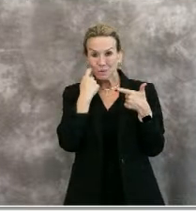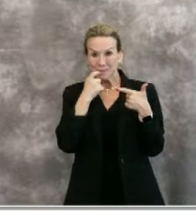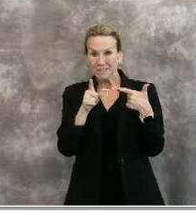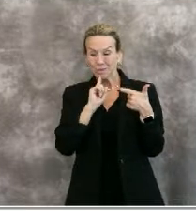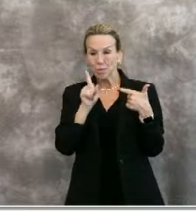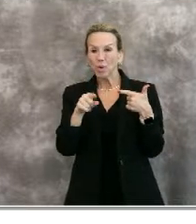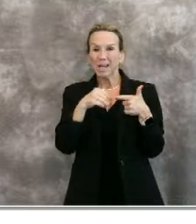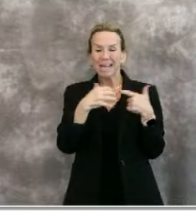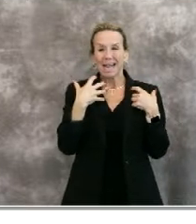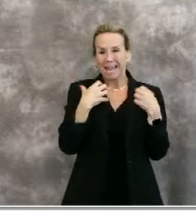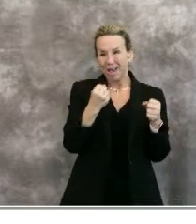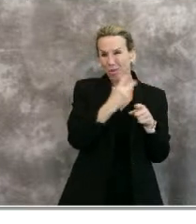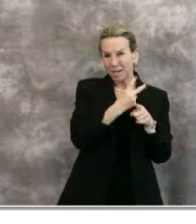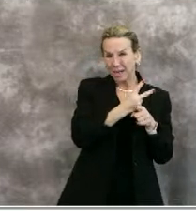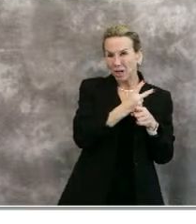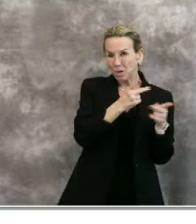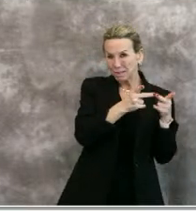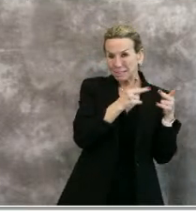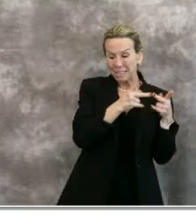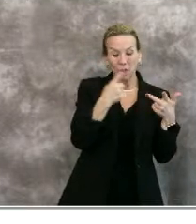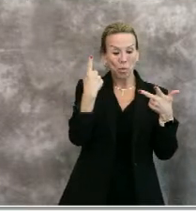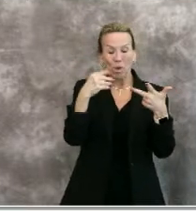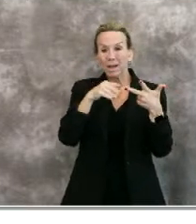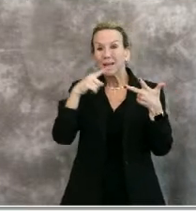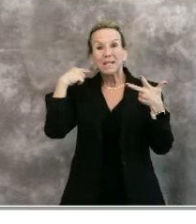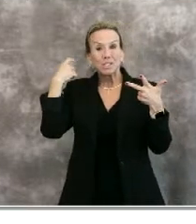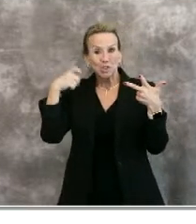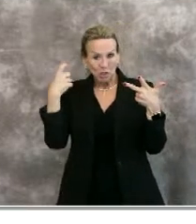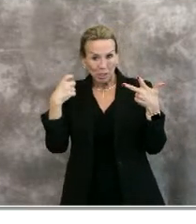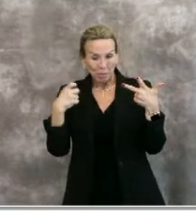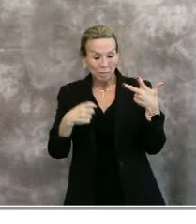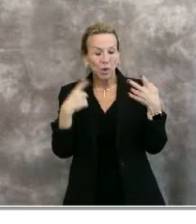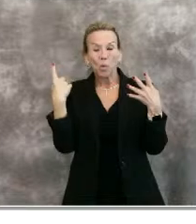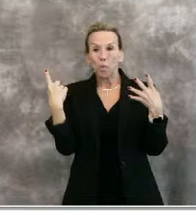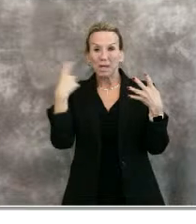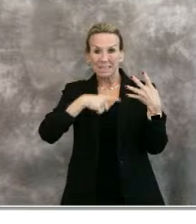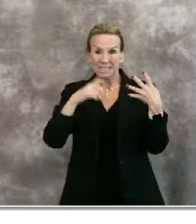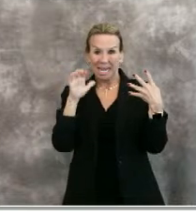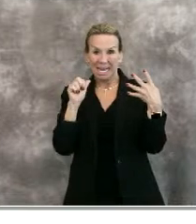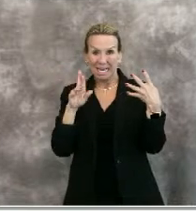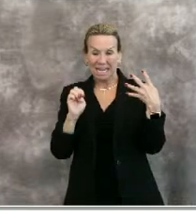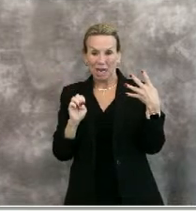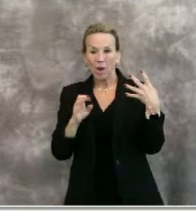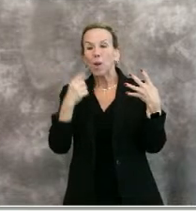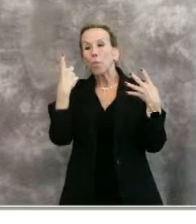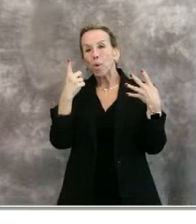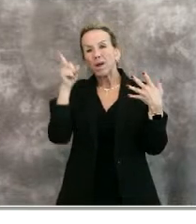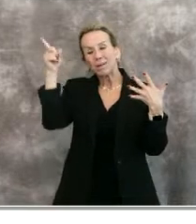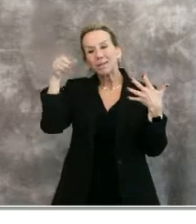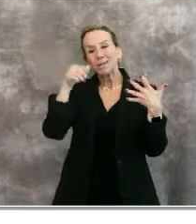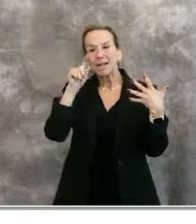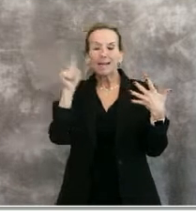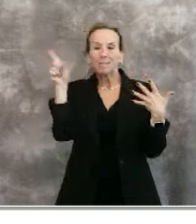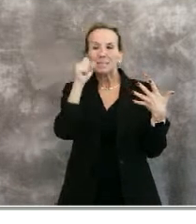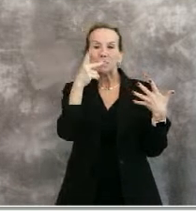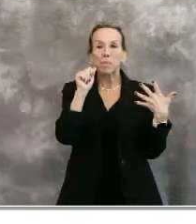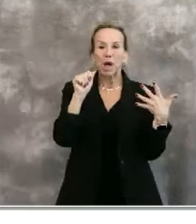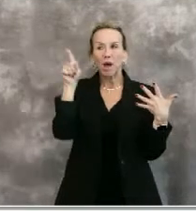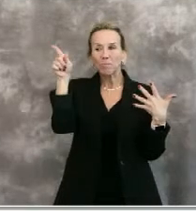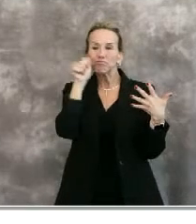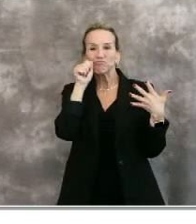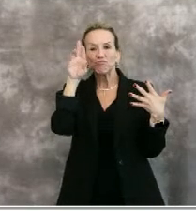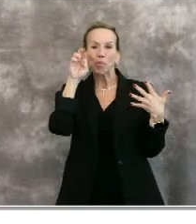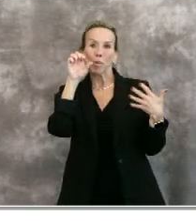healthcare setting, and 1 outbreak at a gym, 1 at a daycare, and then 1 at a resort spa. So these, since